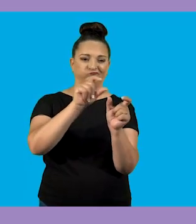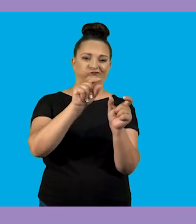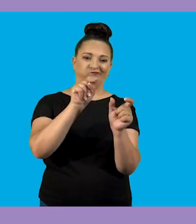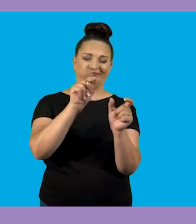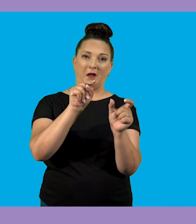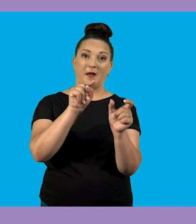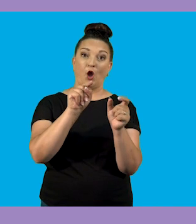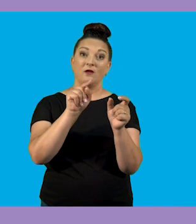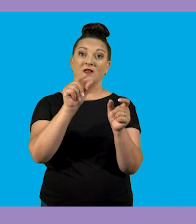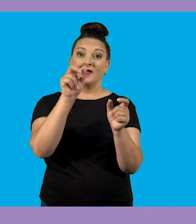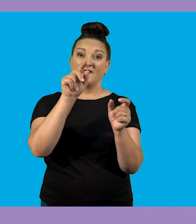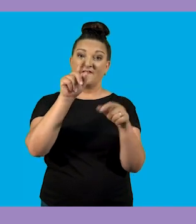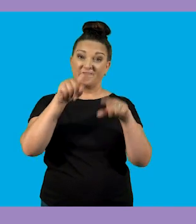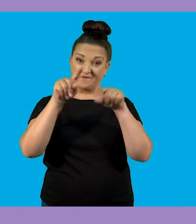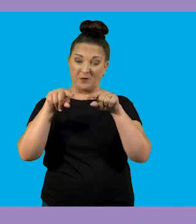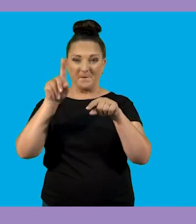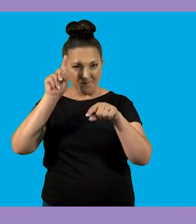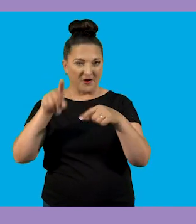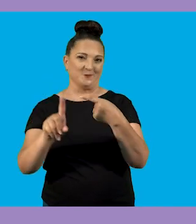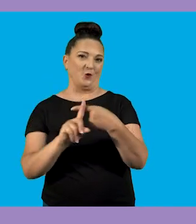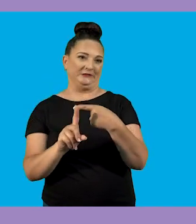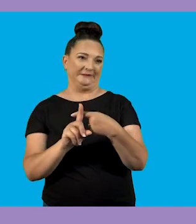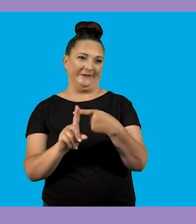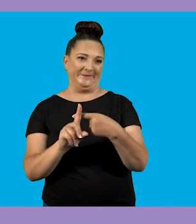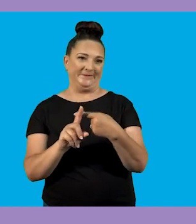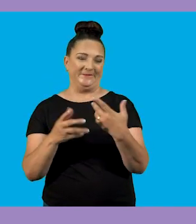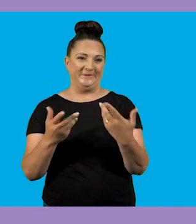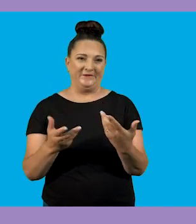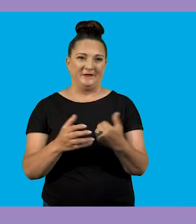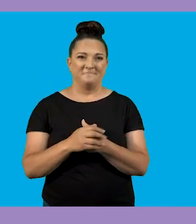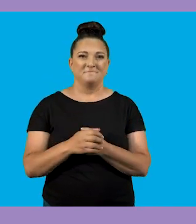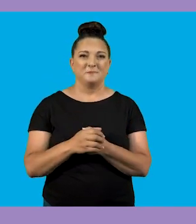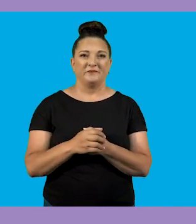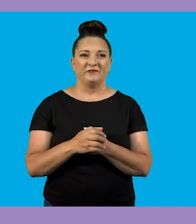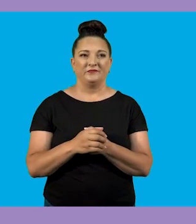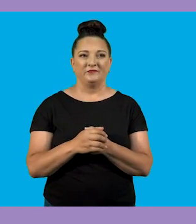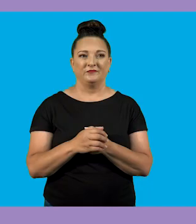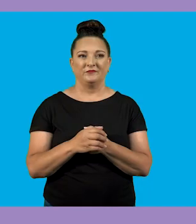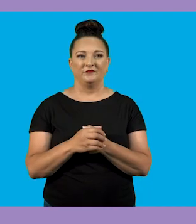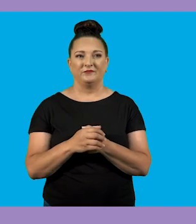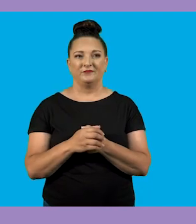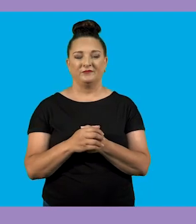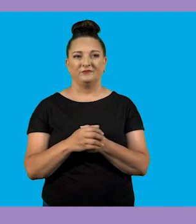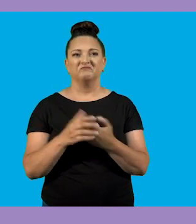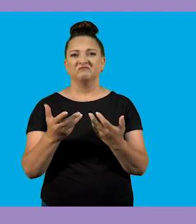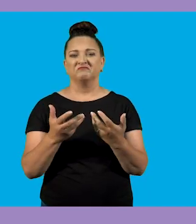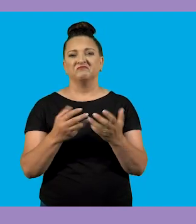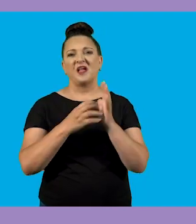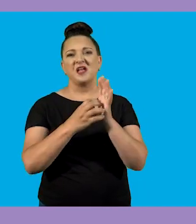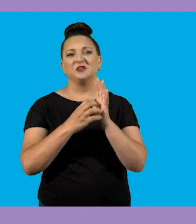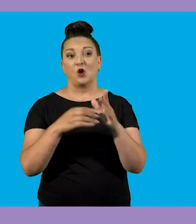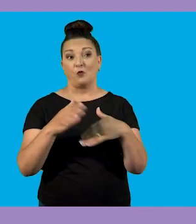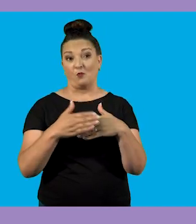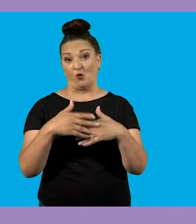of variables should be positive integers. So for example, 2x cubed. Now, let's look at more